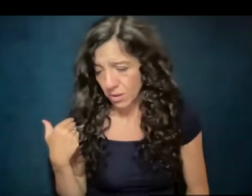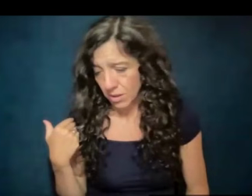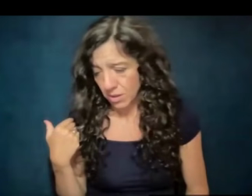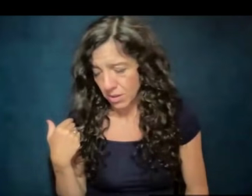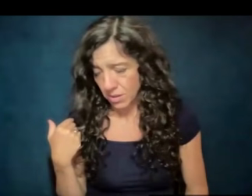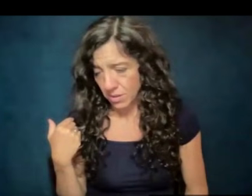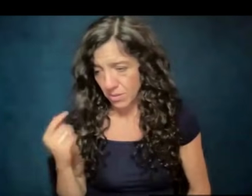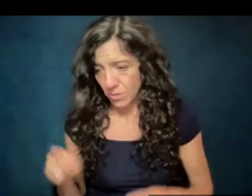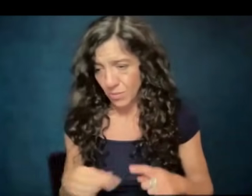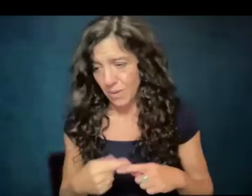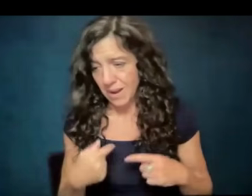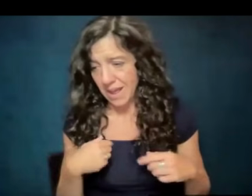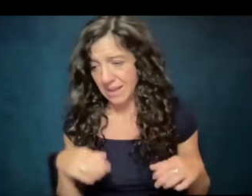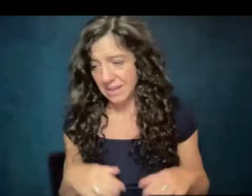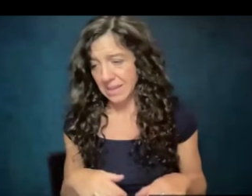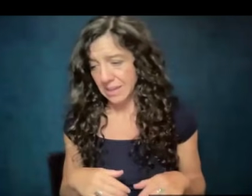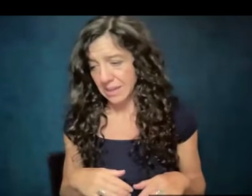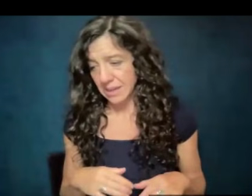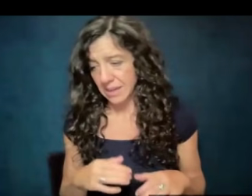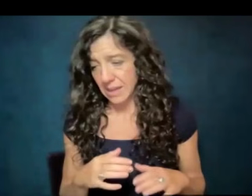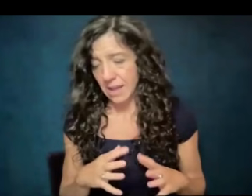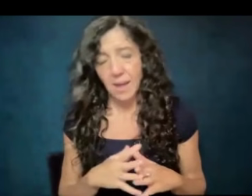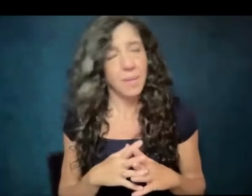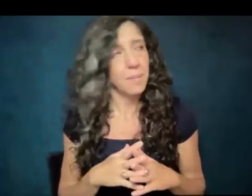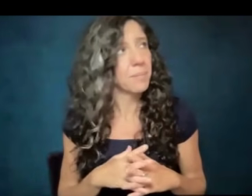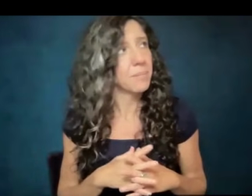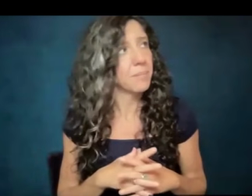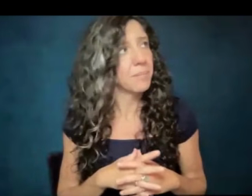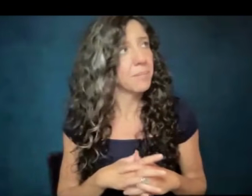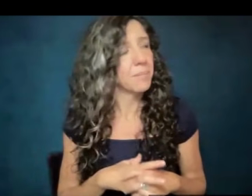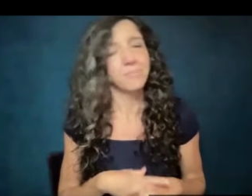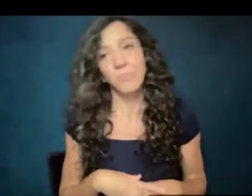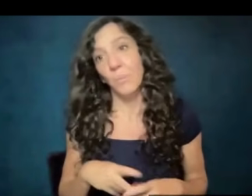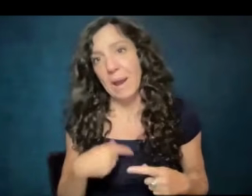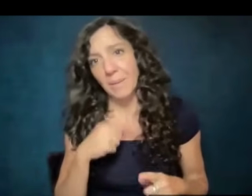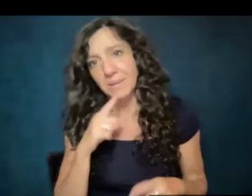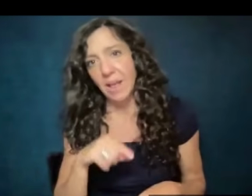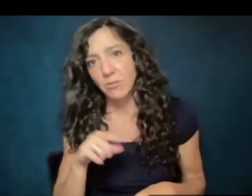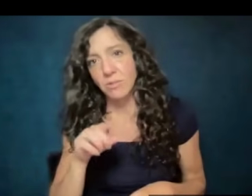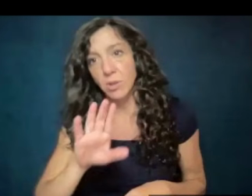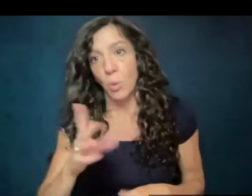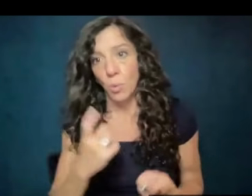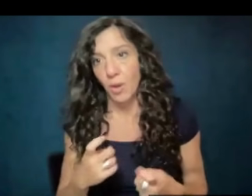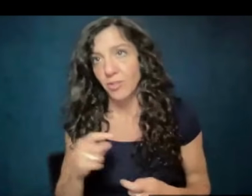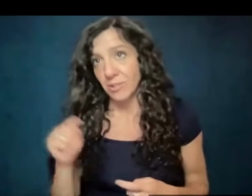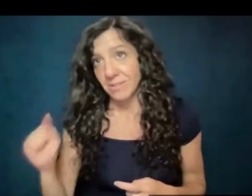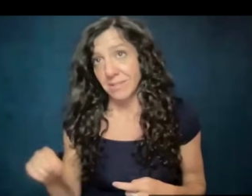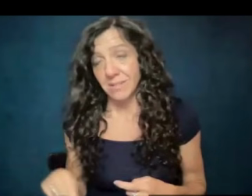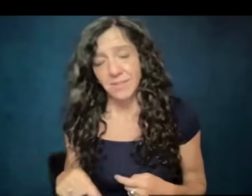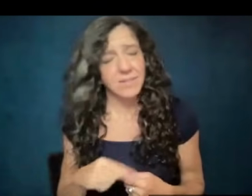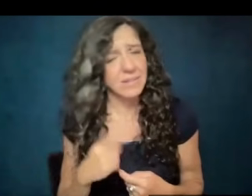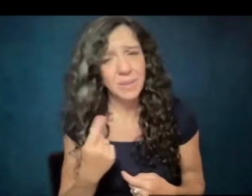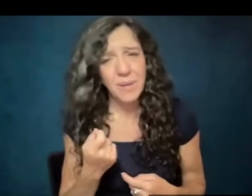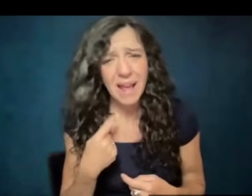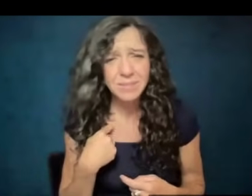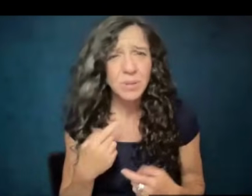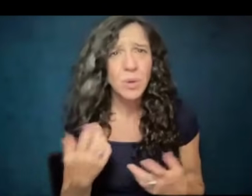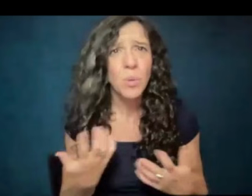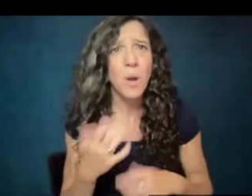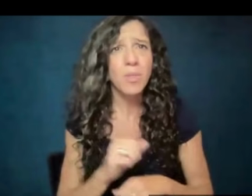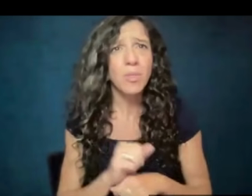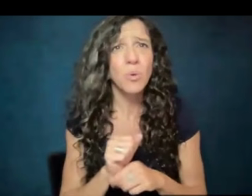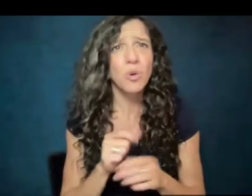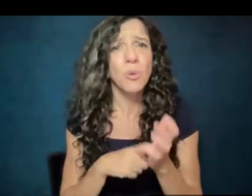when I was doing the answering those questions about what the work requirements are going to do